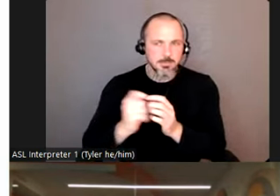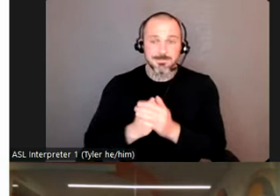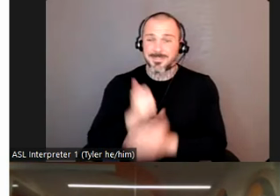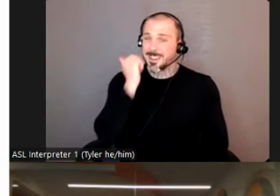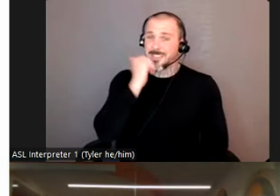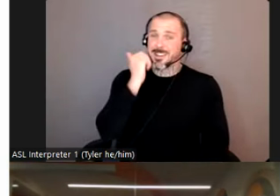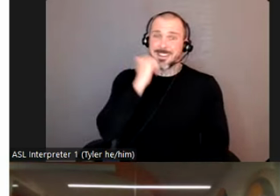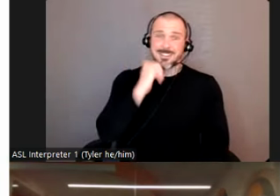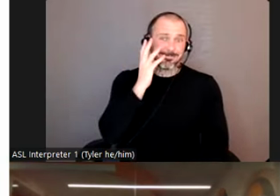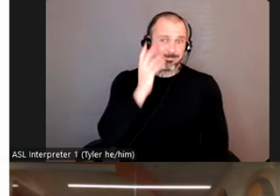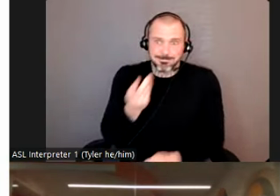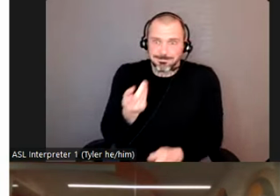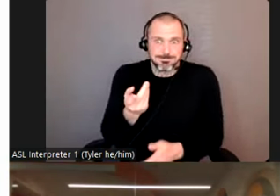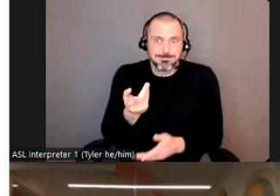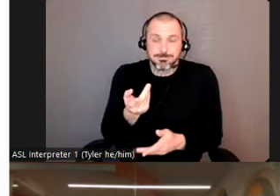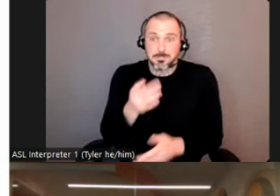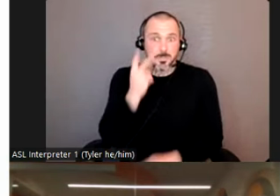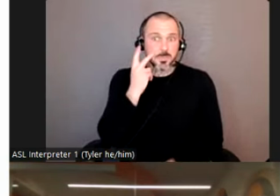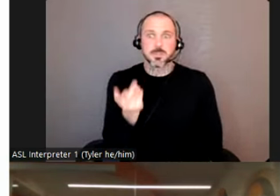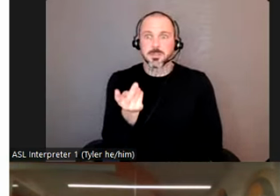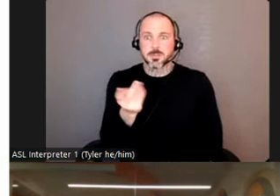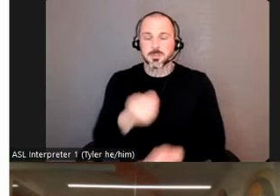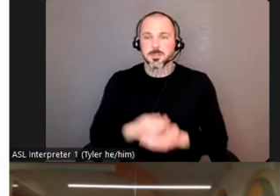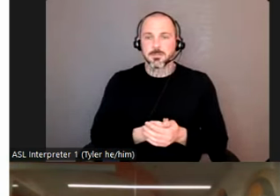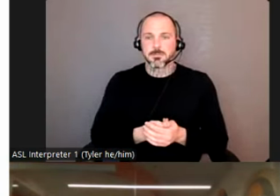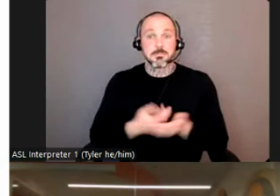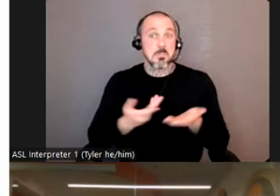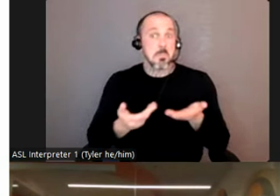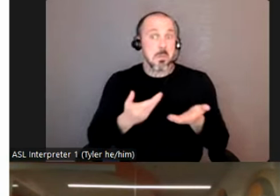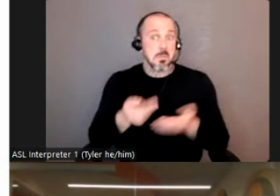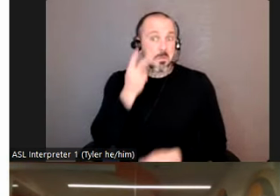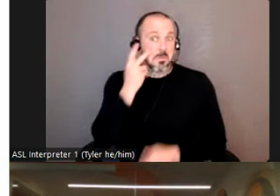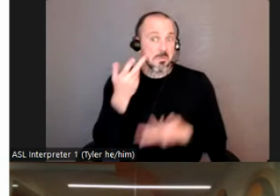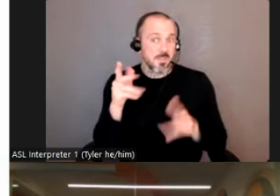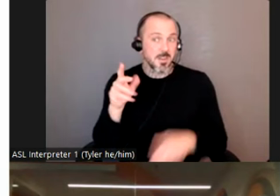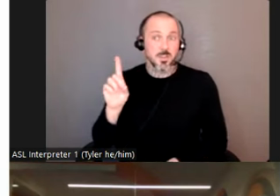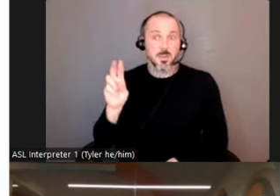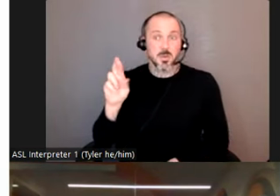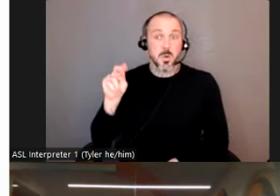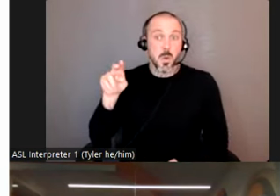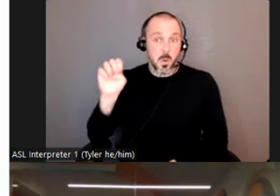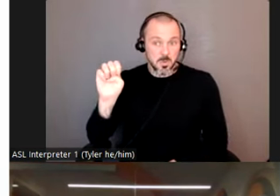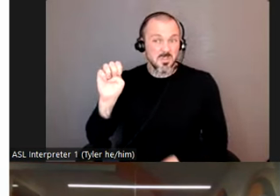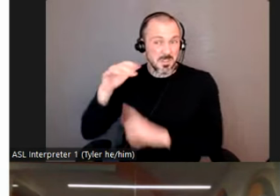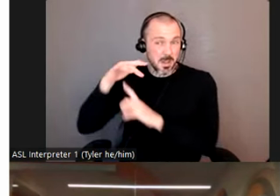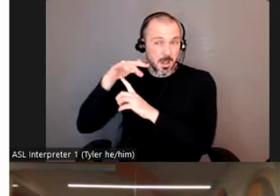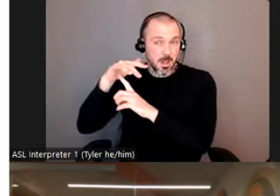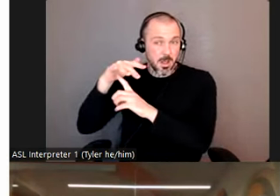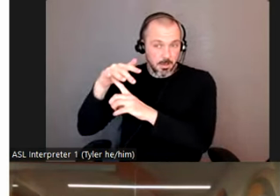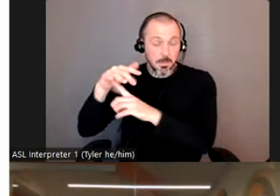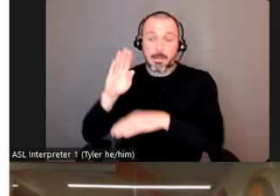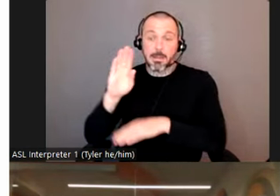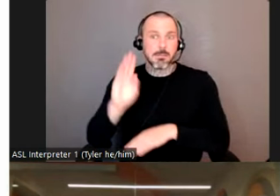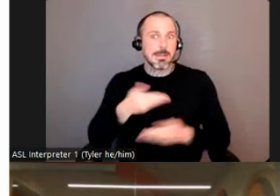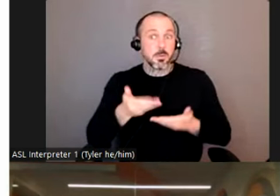might have even heard about drones making deliveries. So businesses are leveraging that